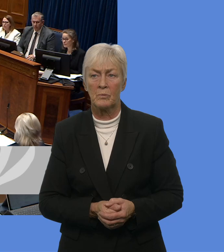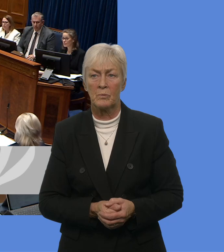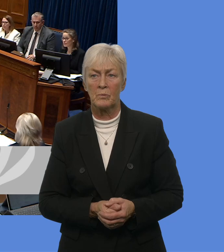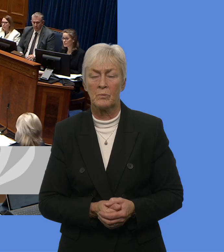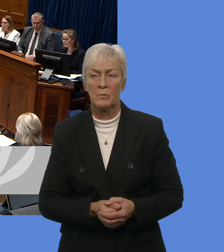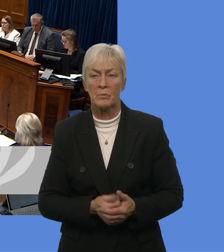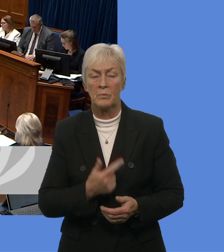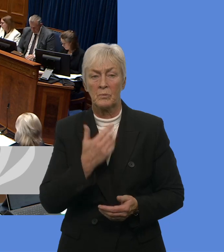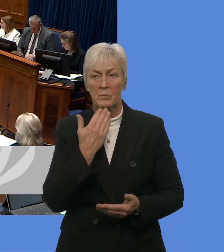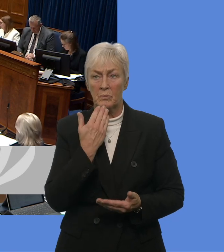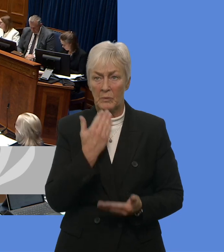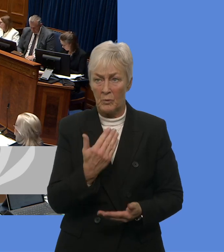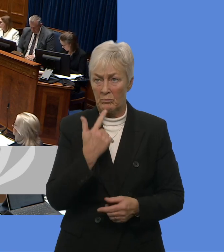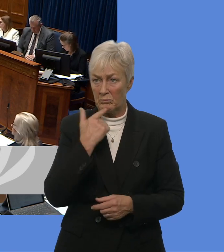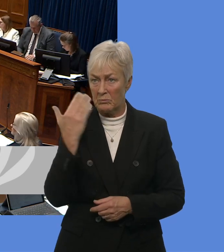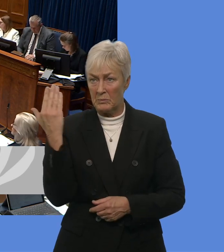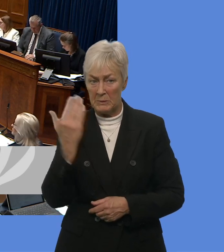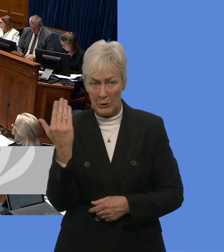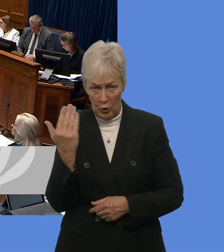Thank you, Mr. Speaker.